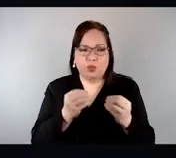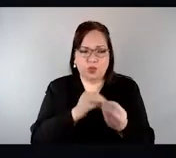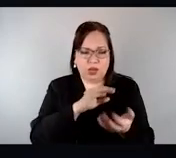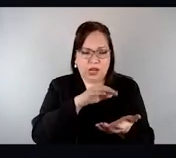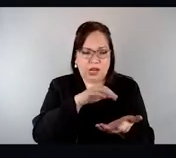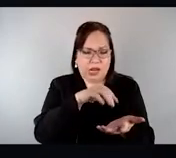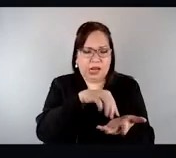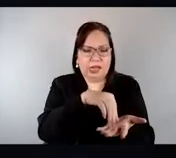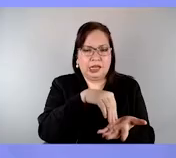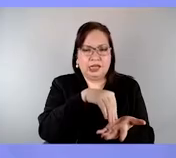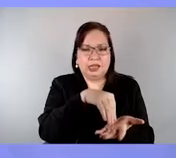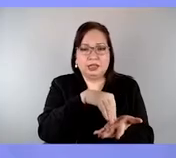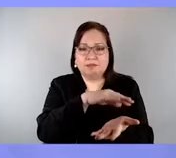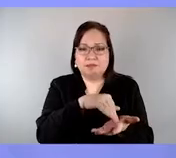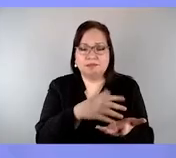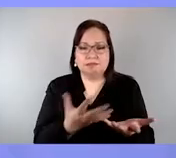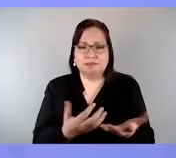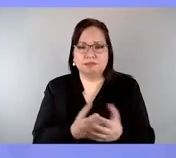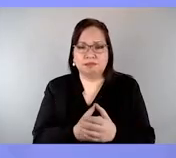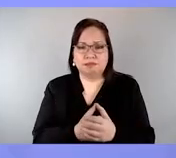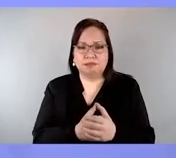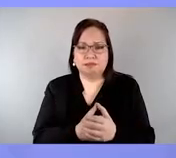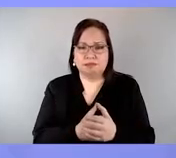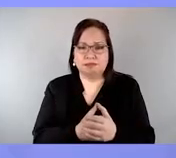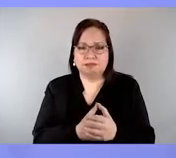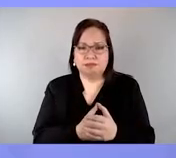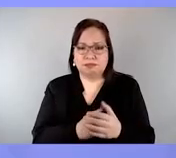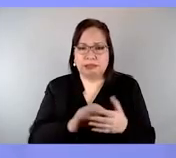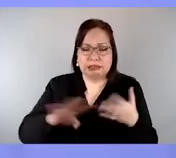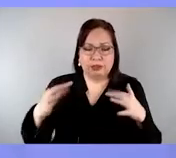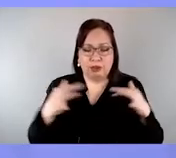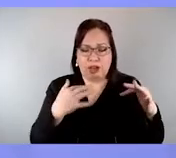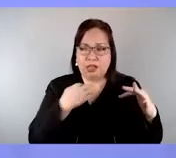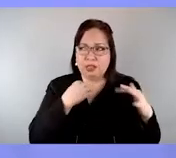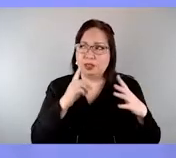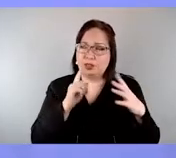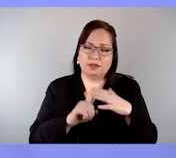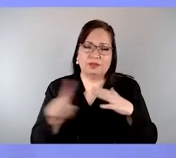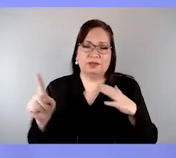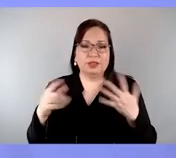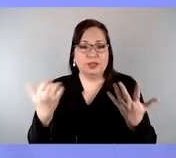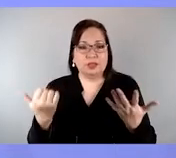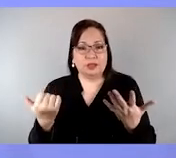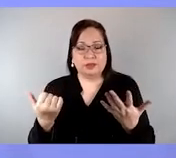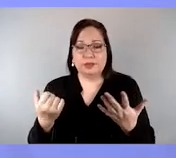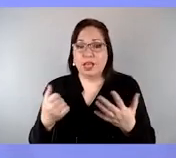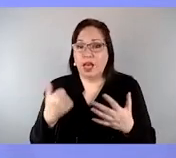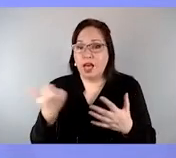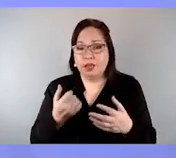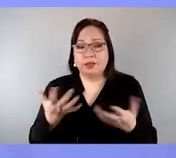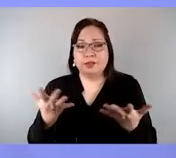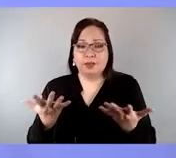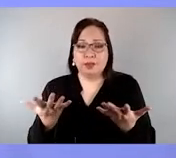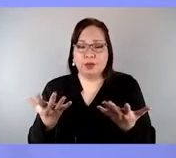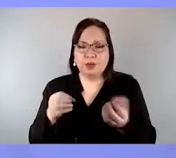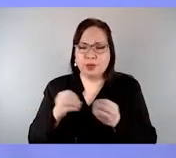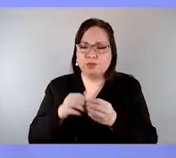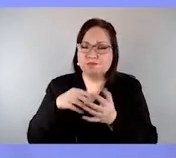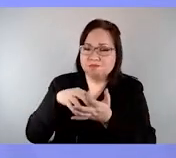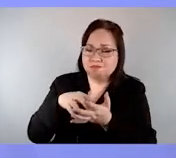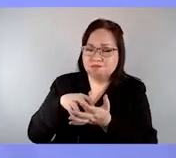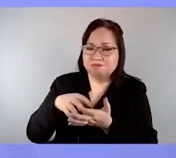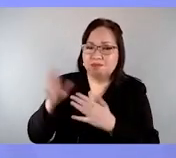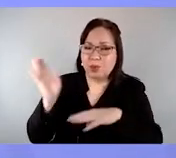their settlements. The other aspect of vulnerability may be caused by